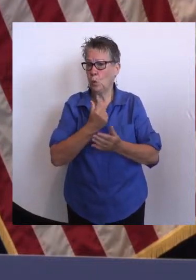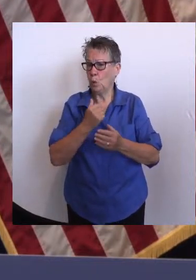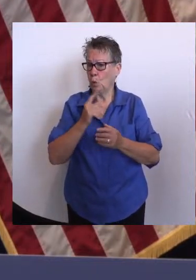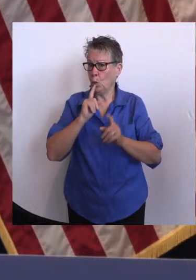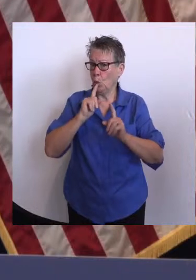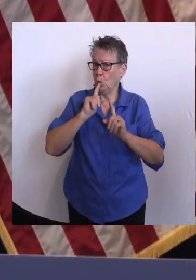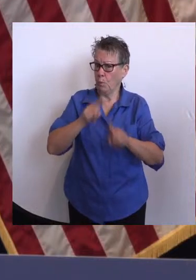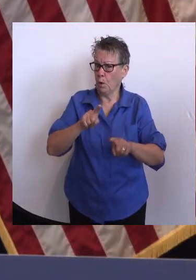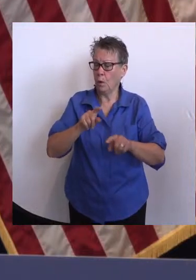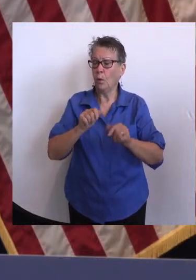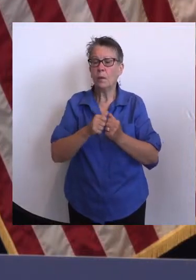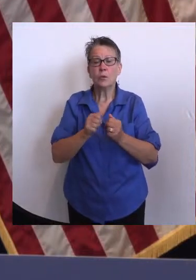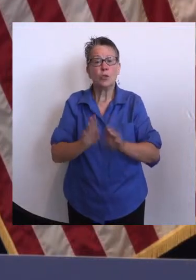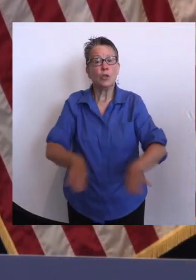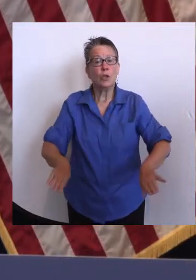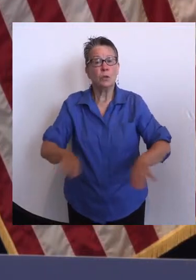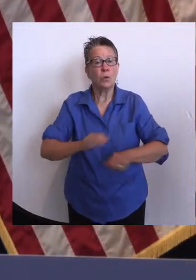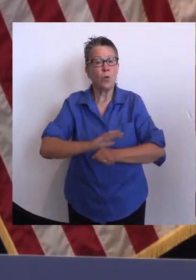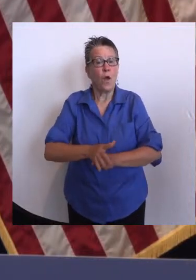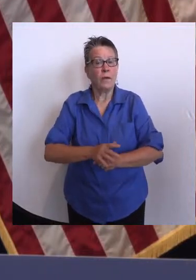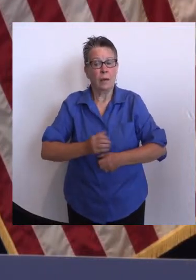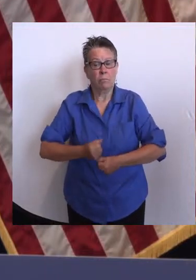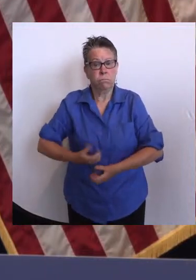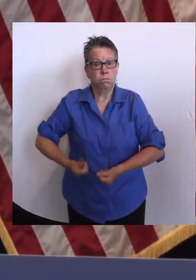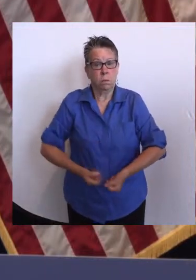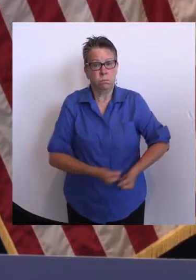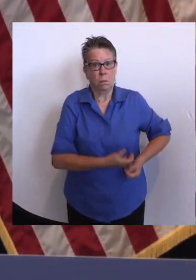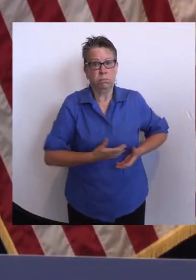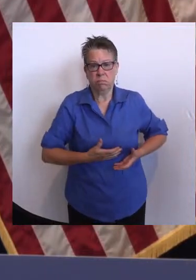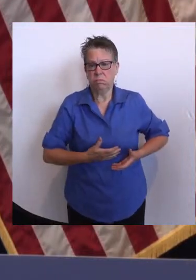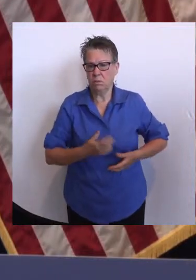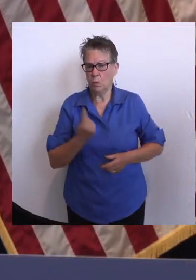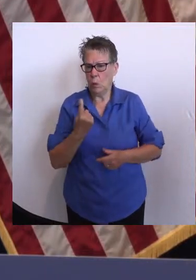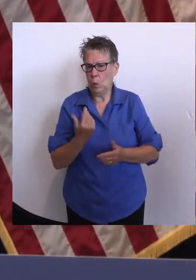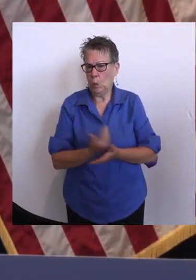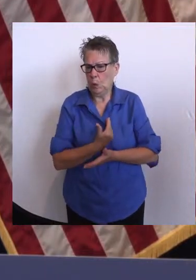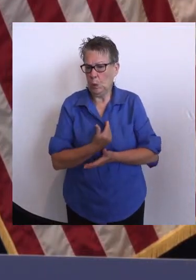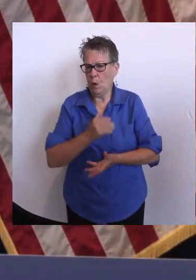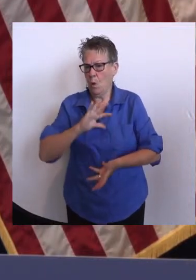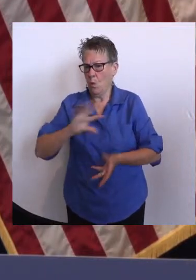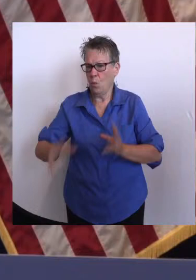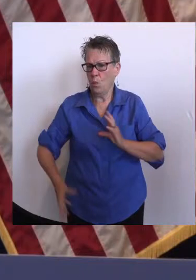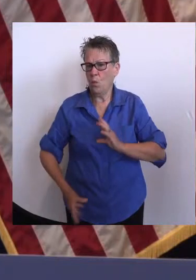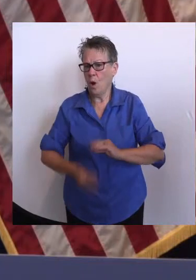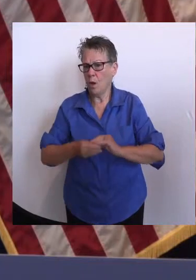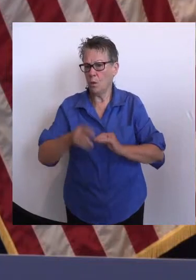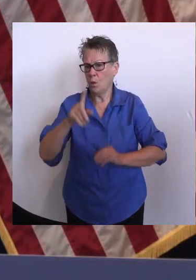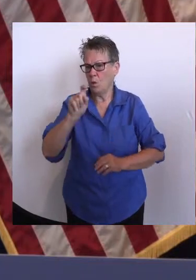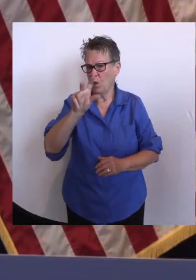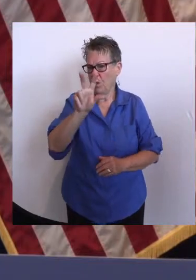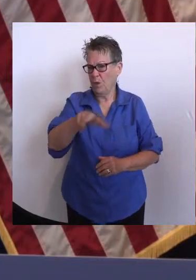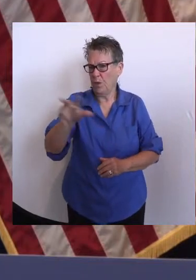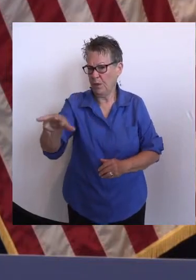are 133 cumulative cases in our state. None of these children are currently